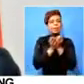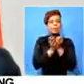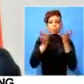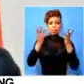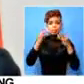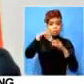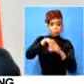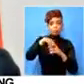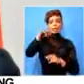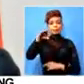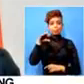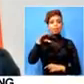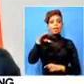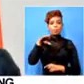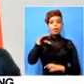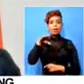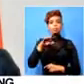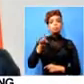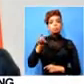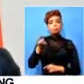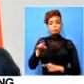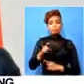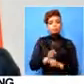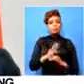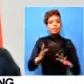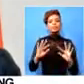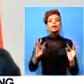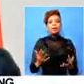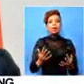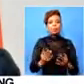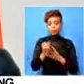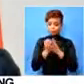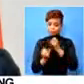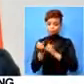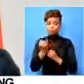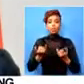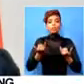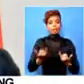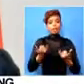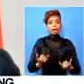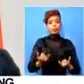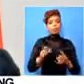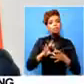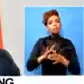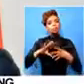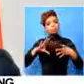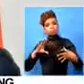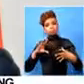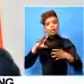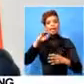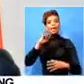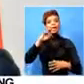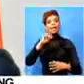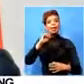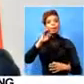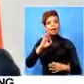way, are attributed to individuals. They are disconnected to IMF and World Bank loans,